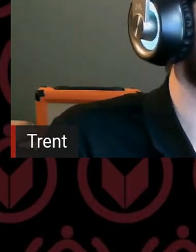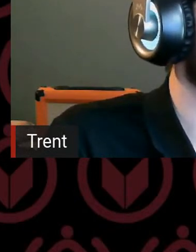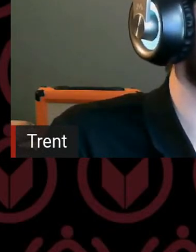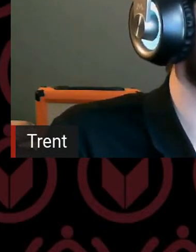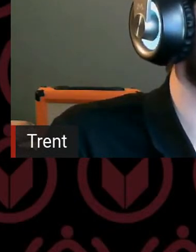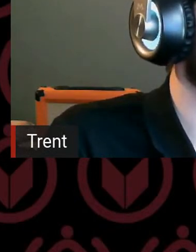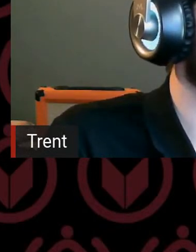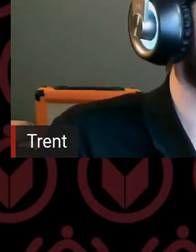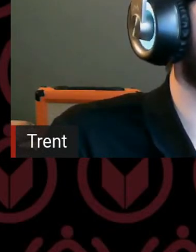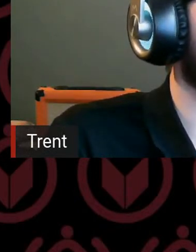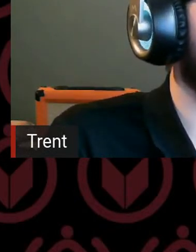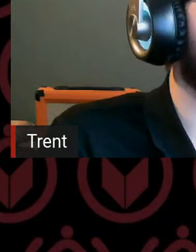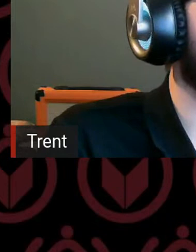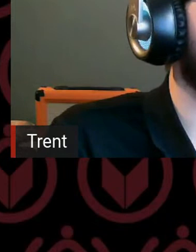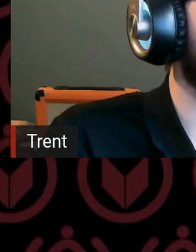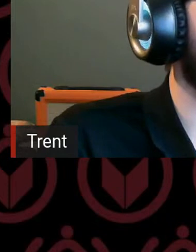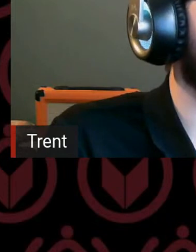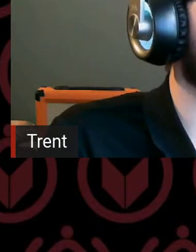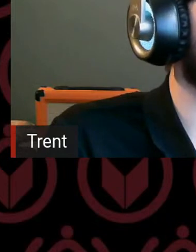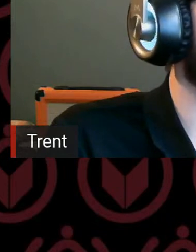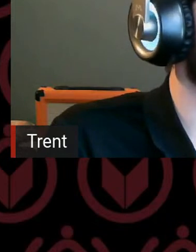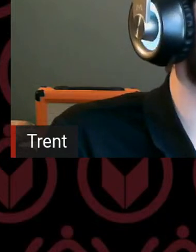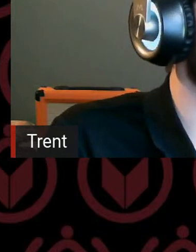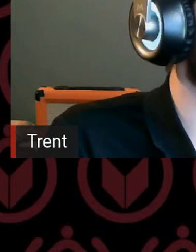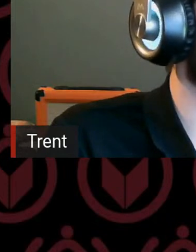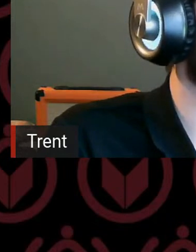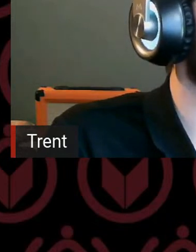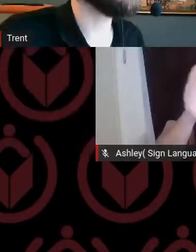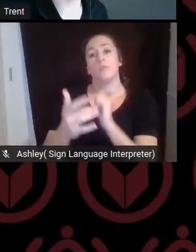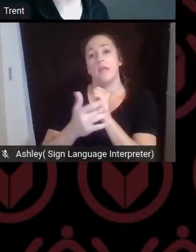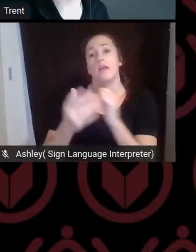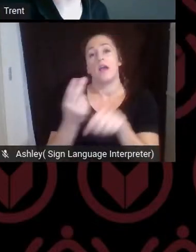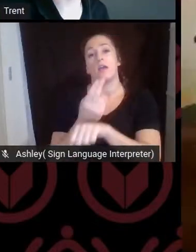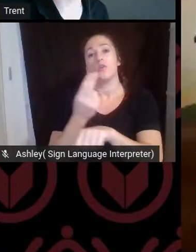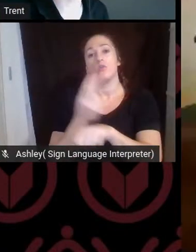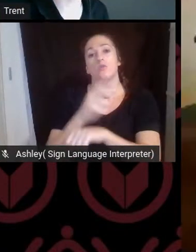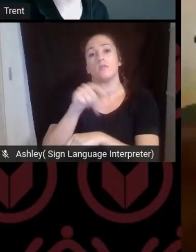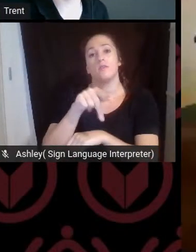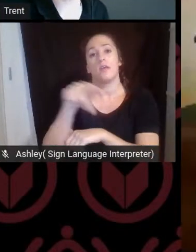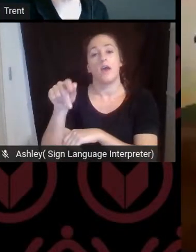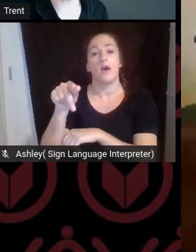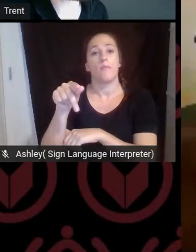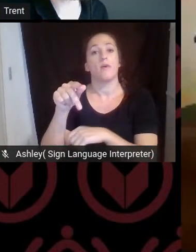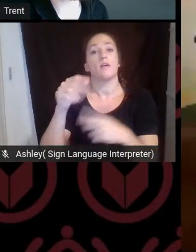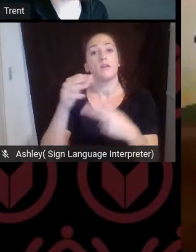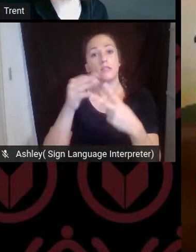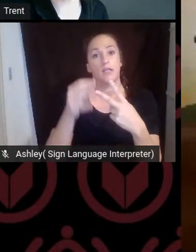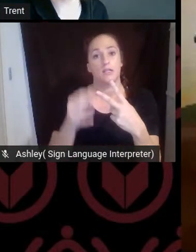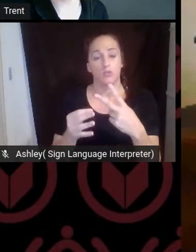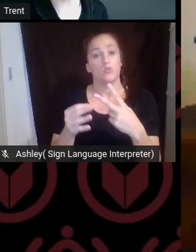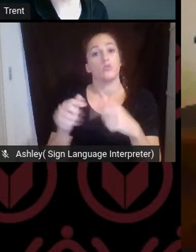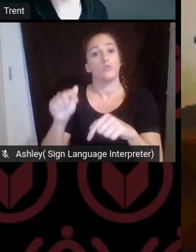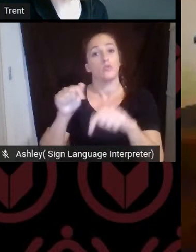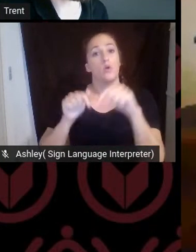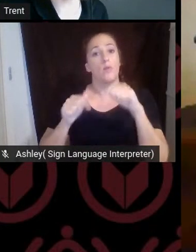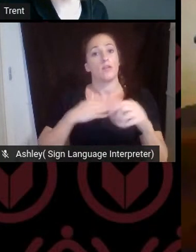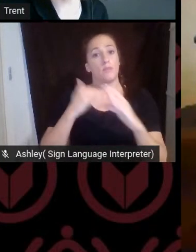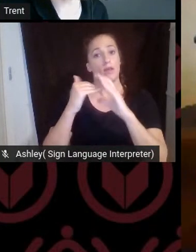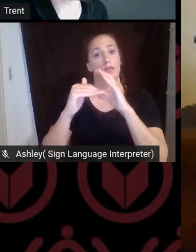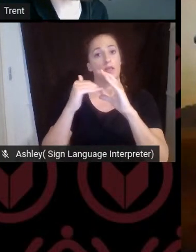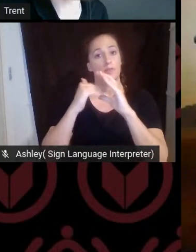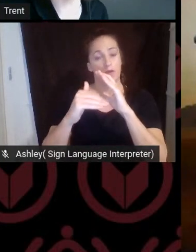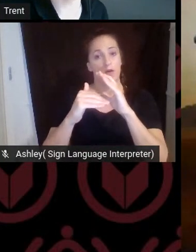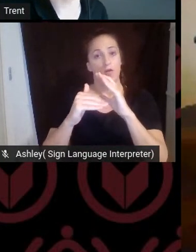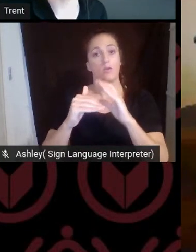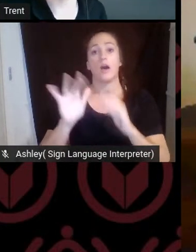Chrome tab, and okay, so I've used the app selector to go back to my email here. Just clicked on the app